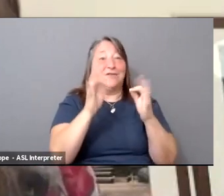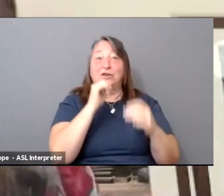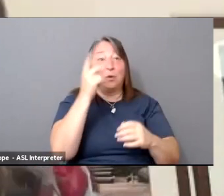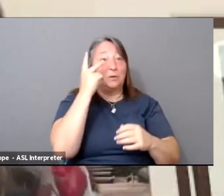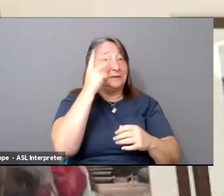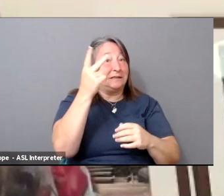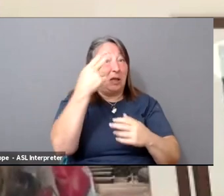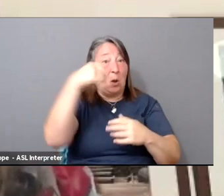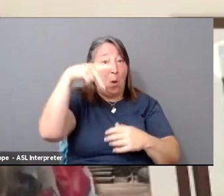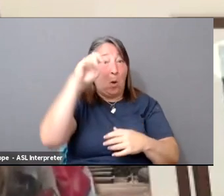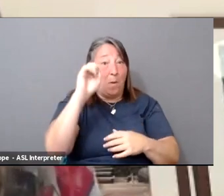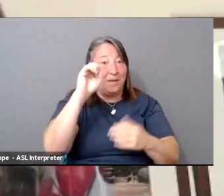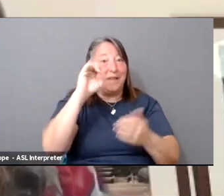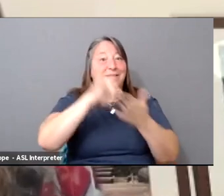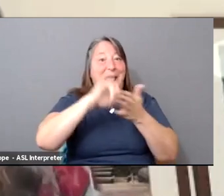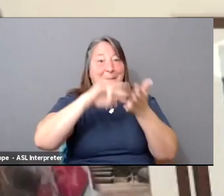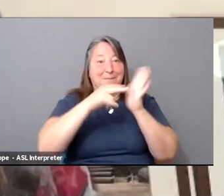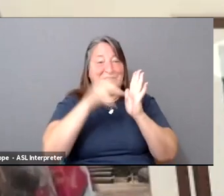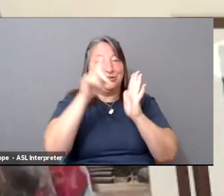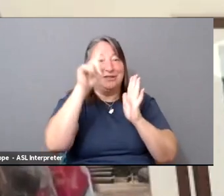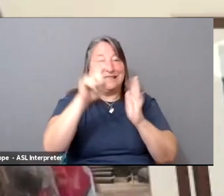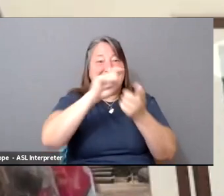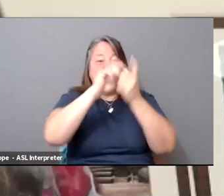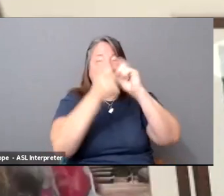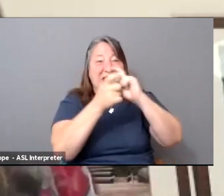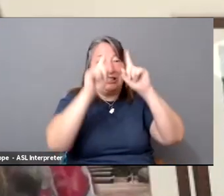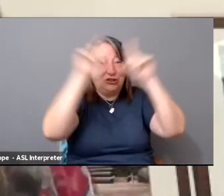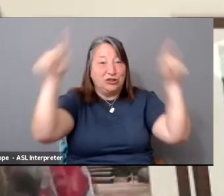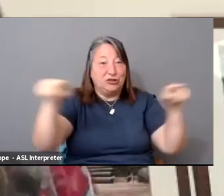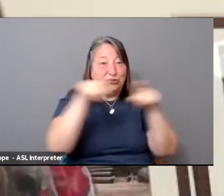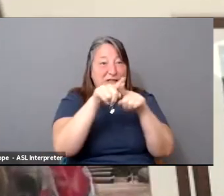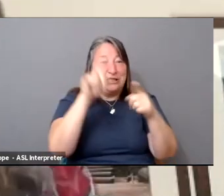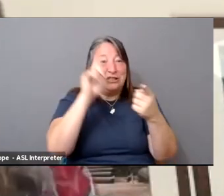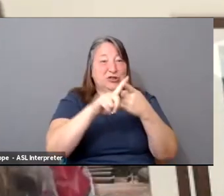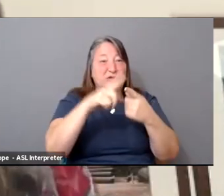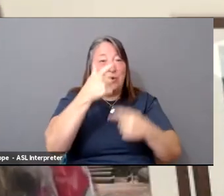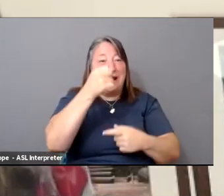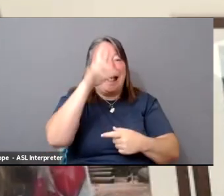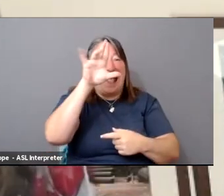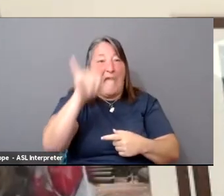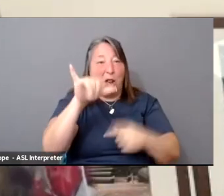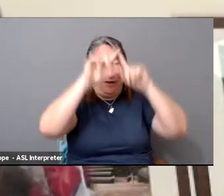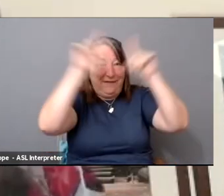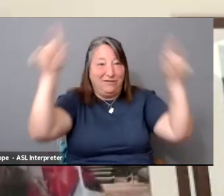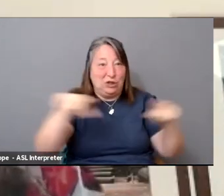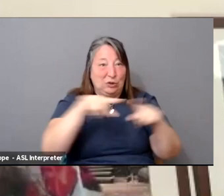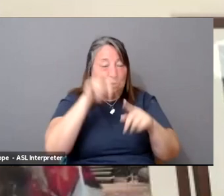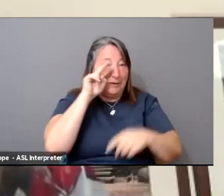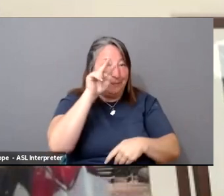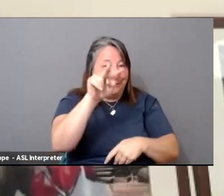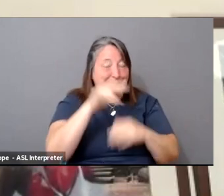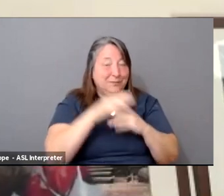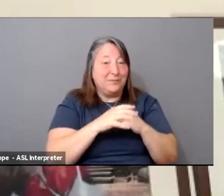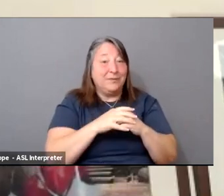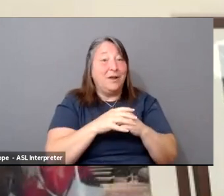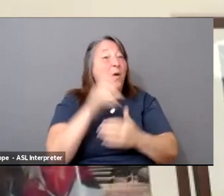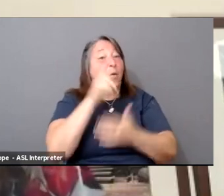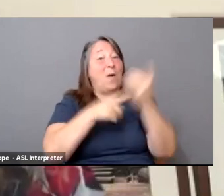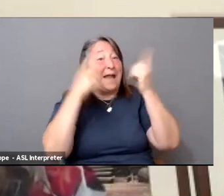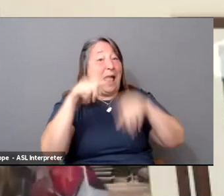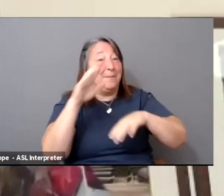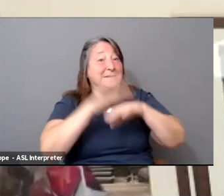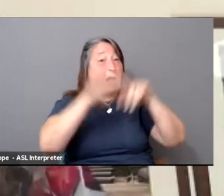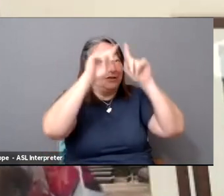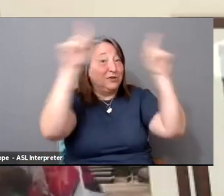Hope, that means you need to change your screen to gallery view. So as we say, what happens on